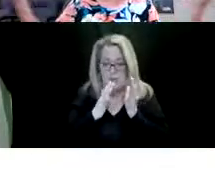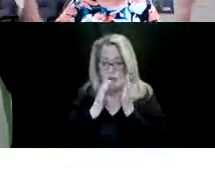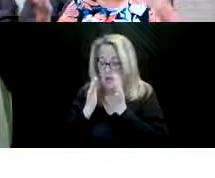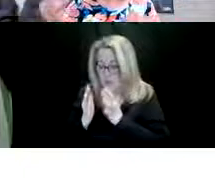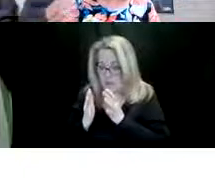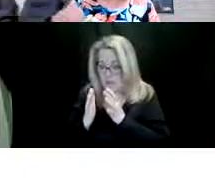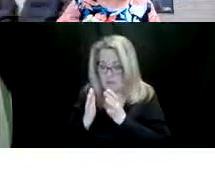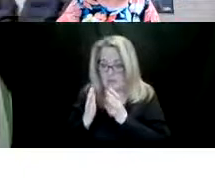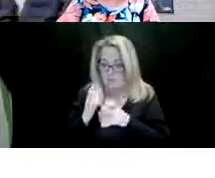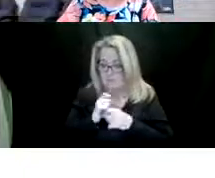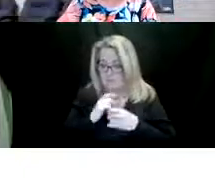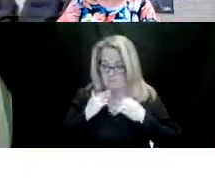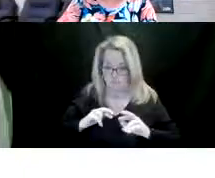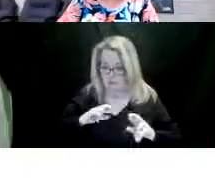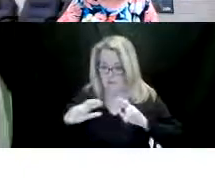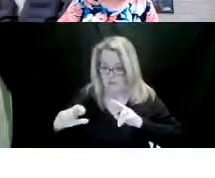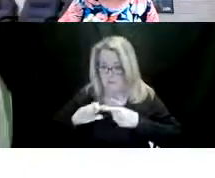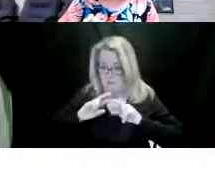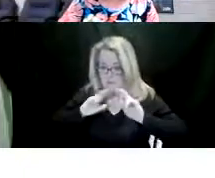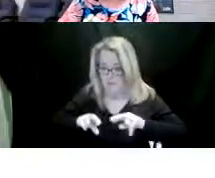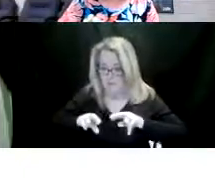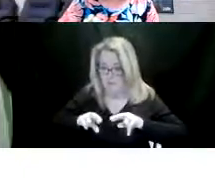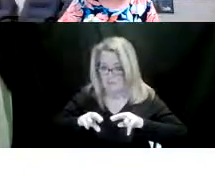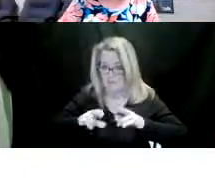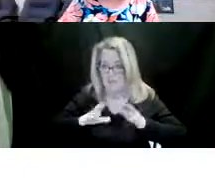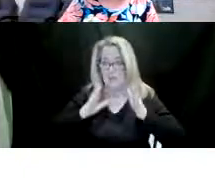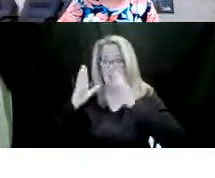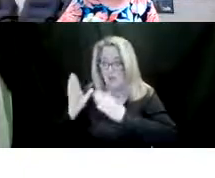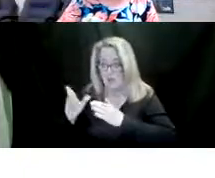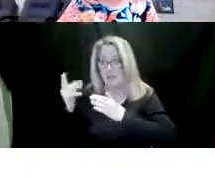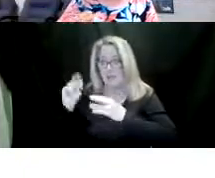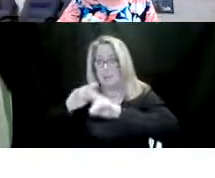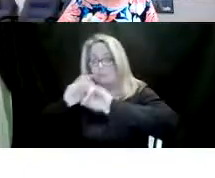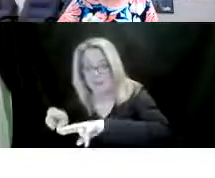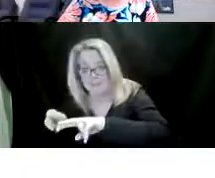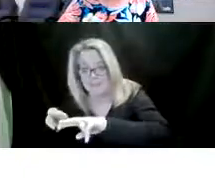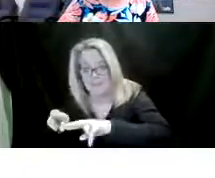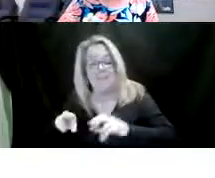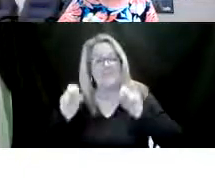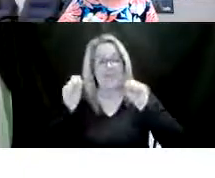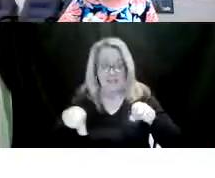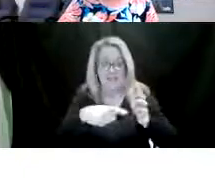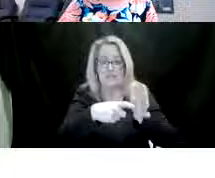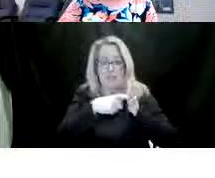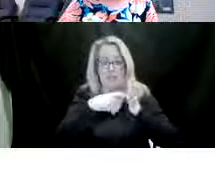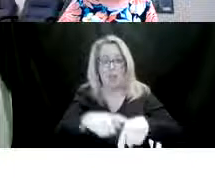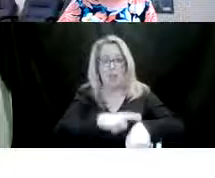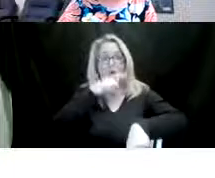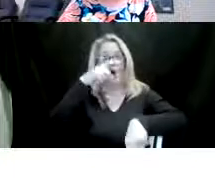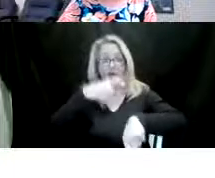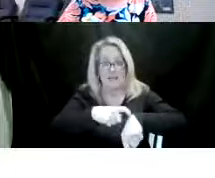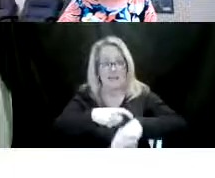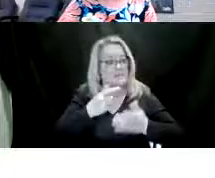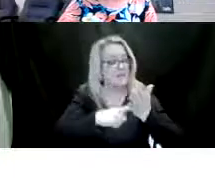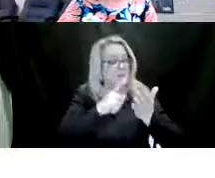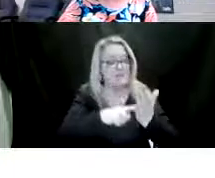some type of a response. And that can take quite a long time to respond. So if we remain quiet, sometimes 30